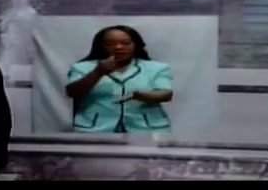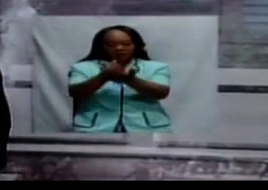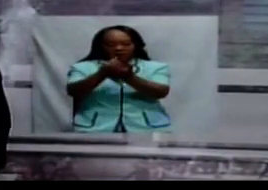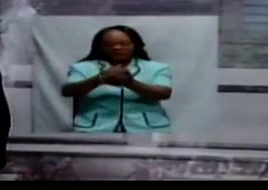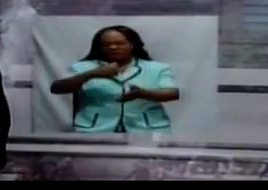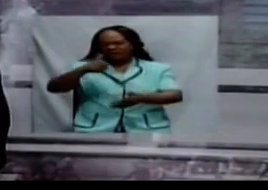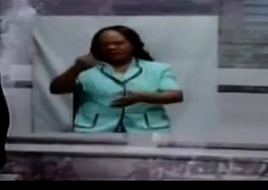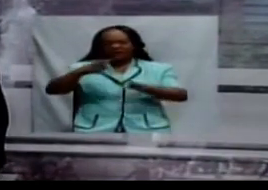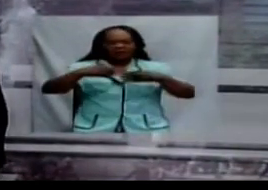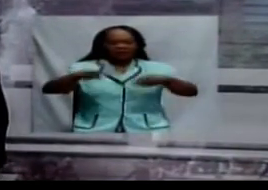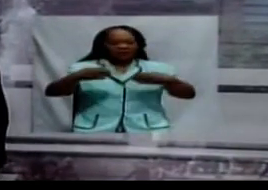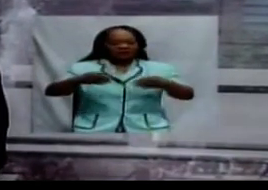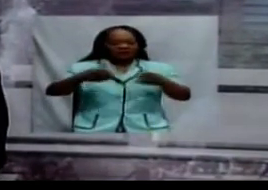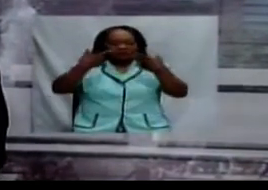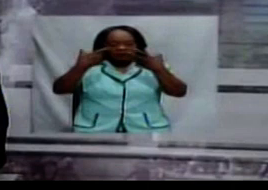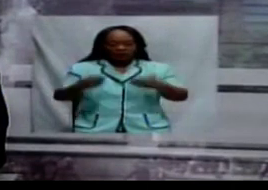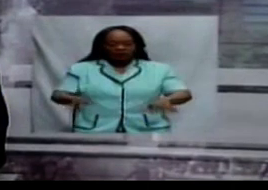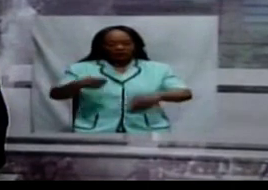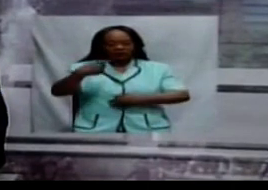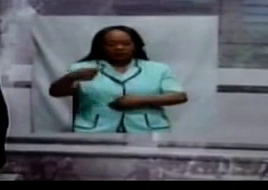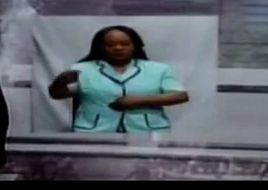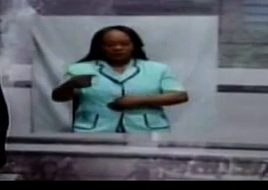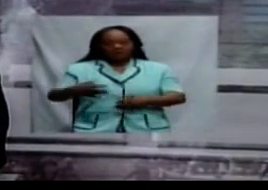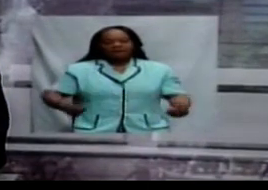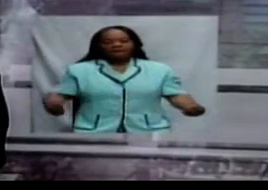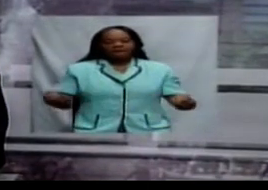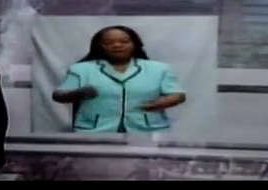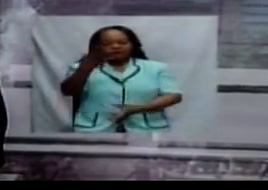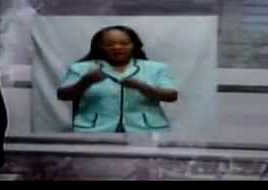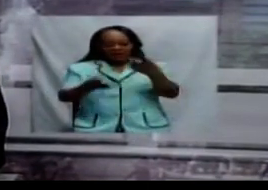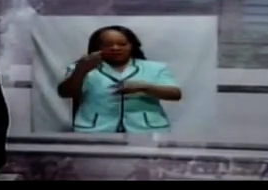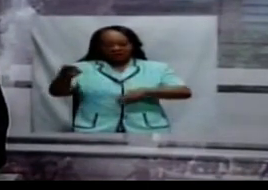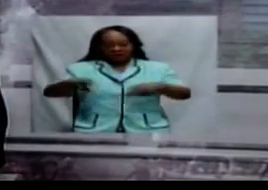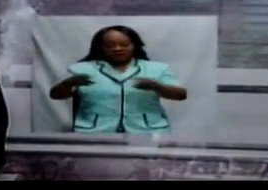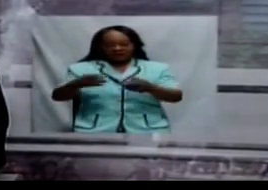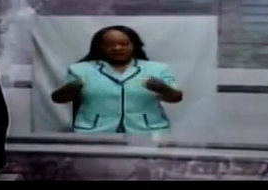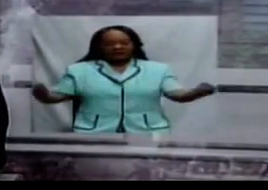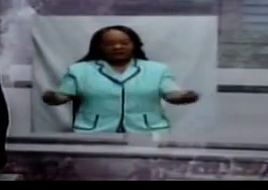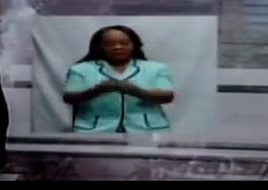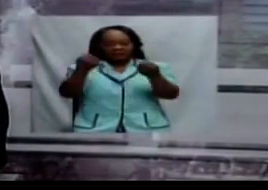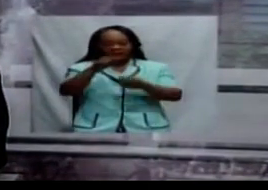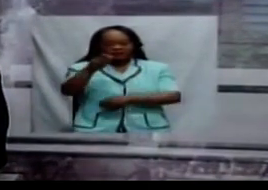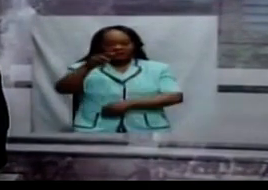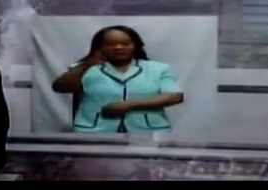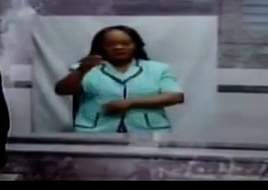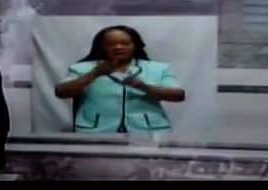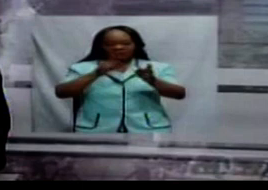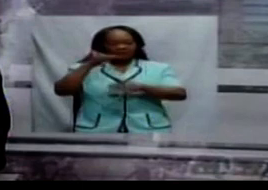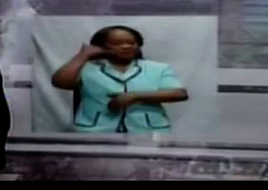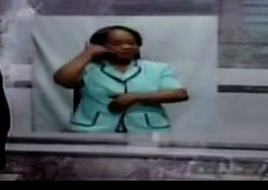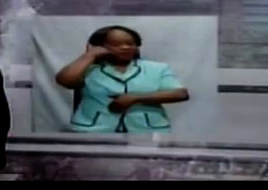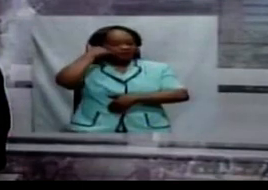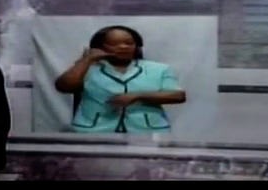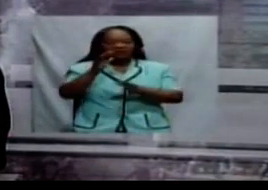other marketeers who lost goods through fire-related incidences across the country. He was speaking to ZNBC News in a telephone